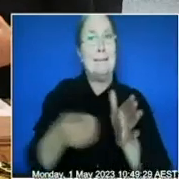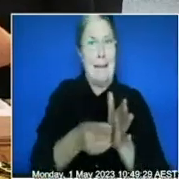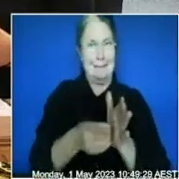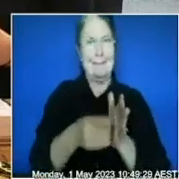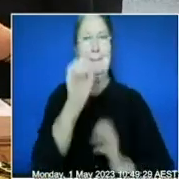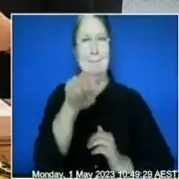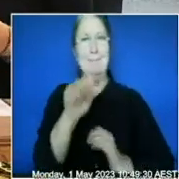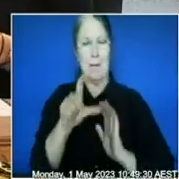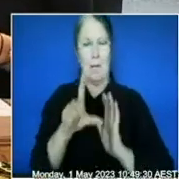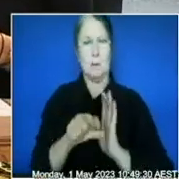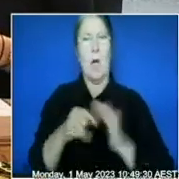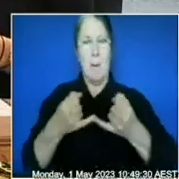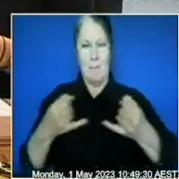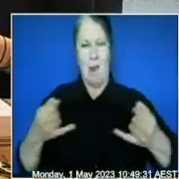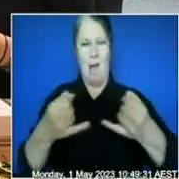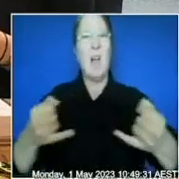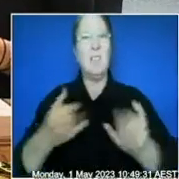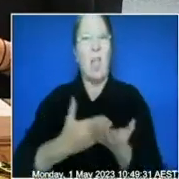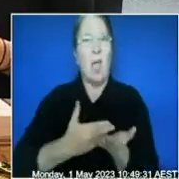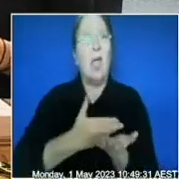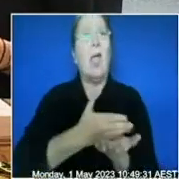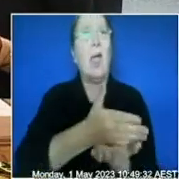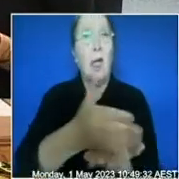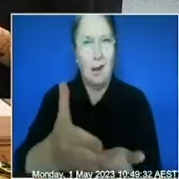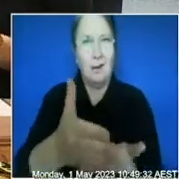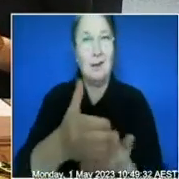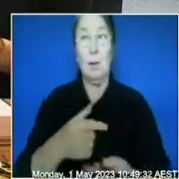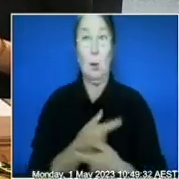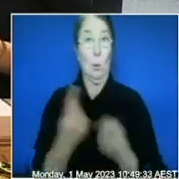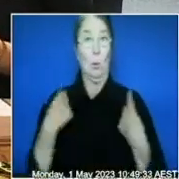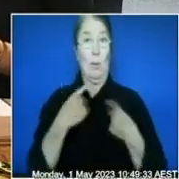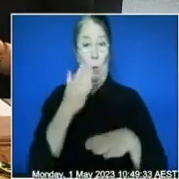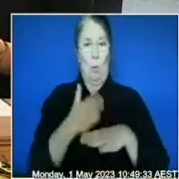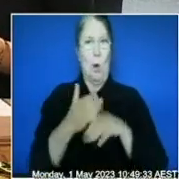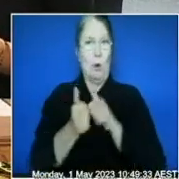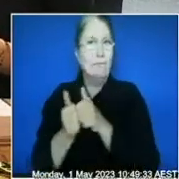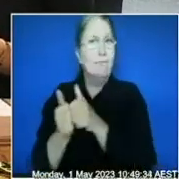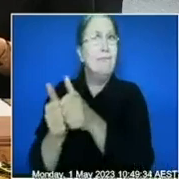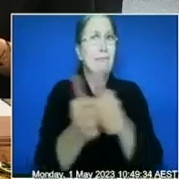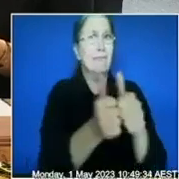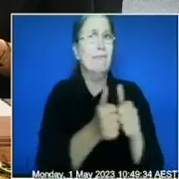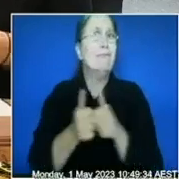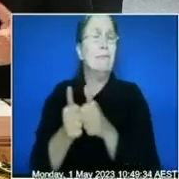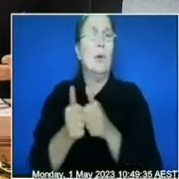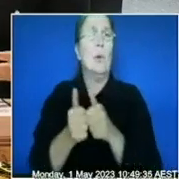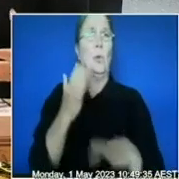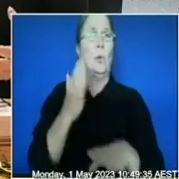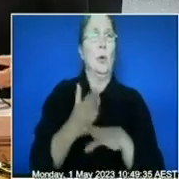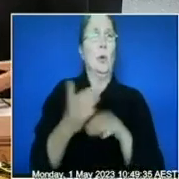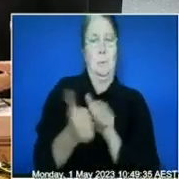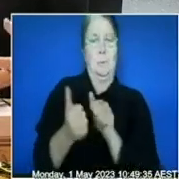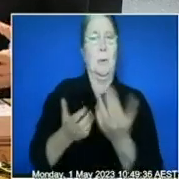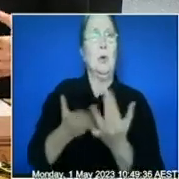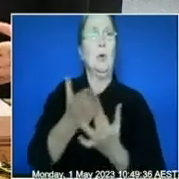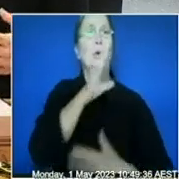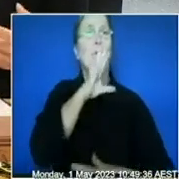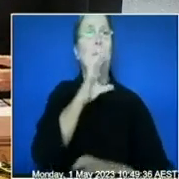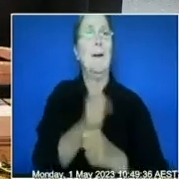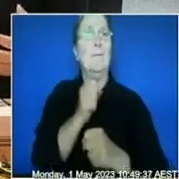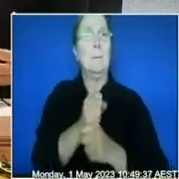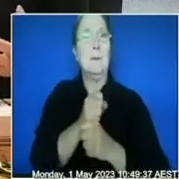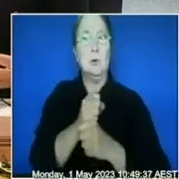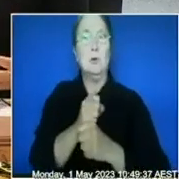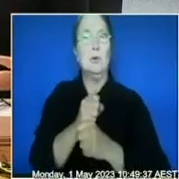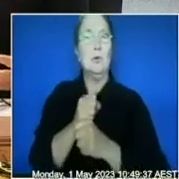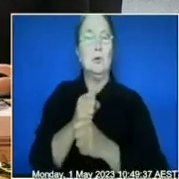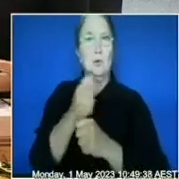implement the trial sites, to develop the statewide model. And that includes regular conversations with our colleagues across government and in